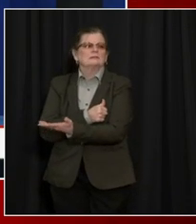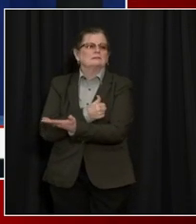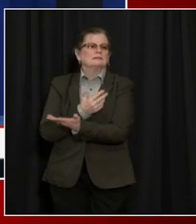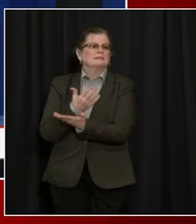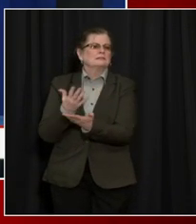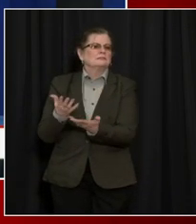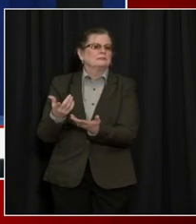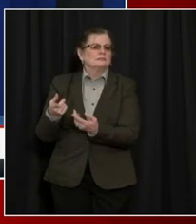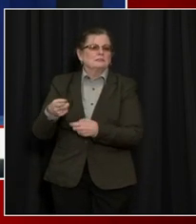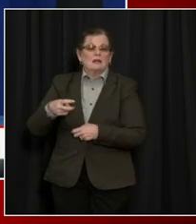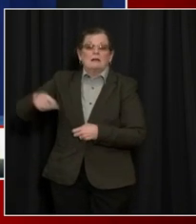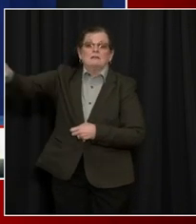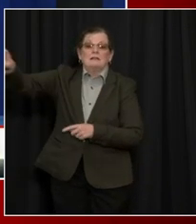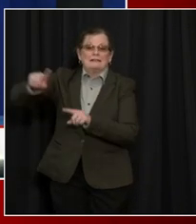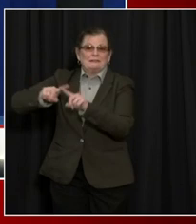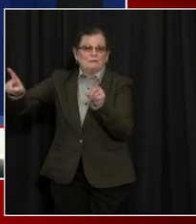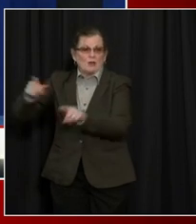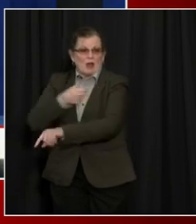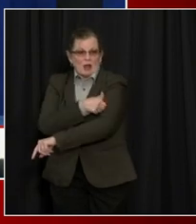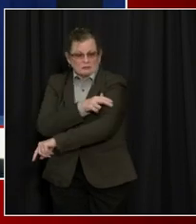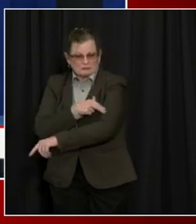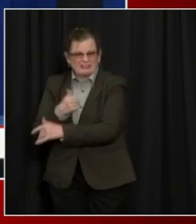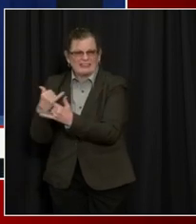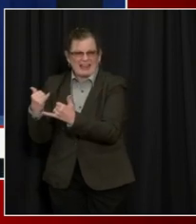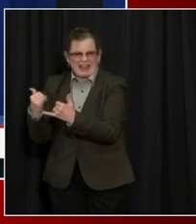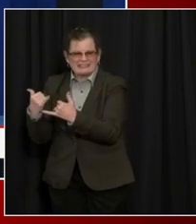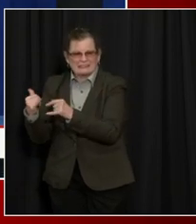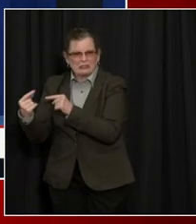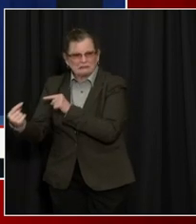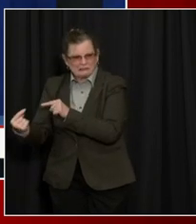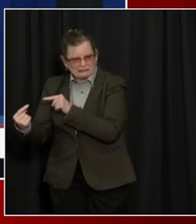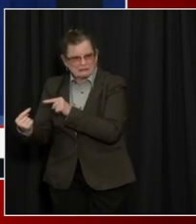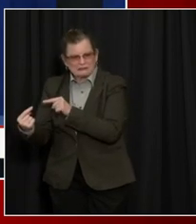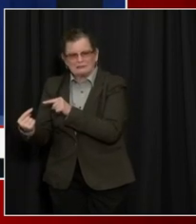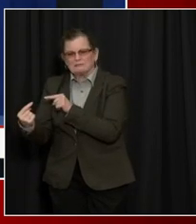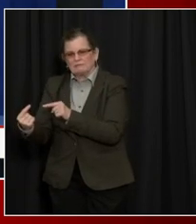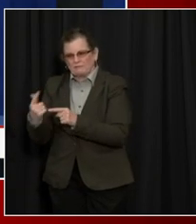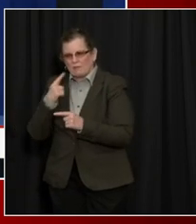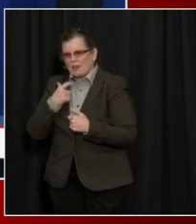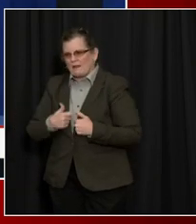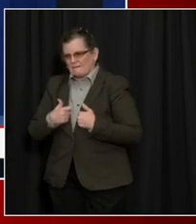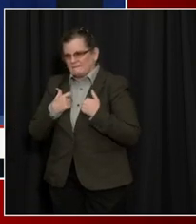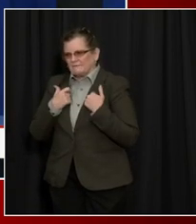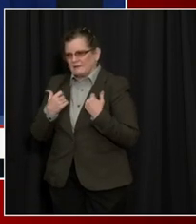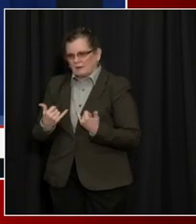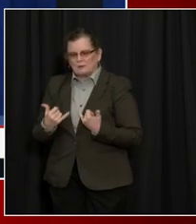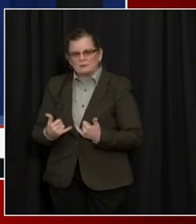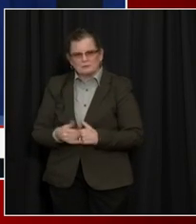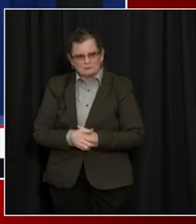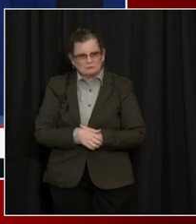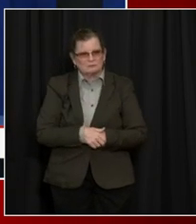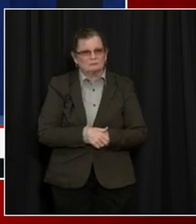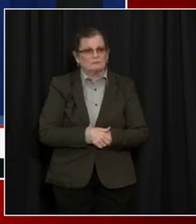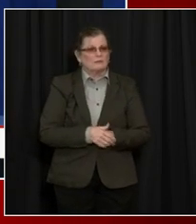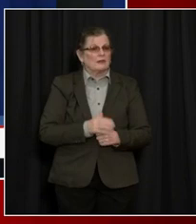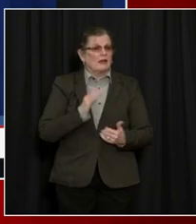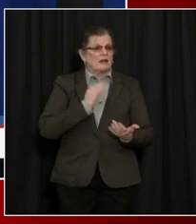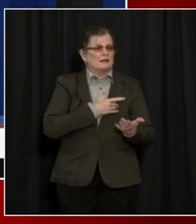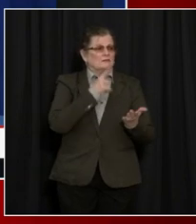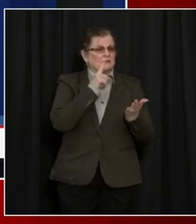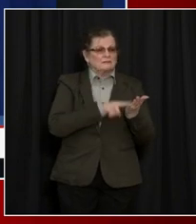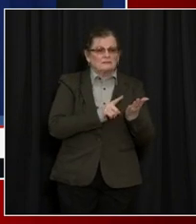to another hospital where she is fighting for her life at this time. The investigation revealed that